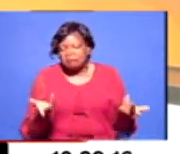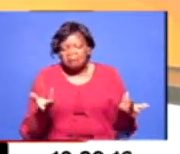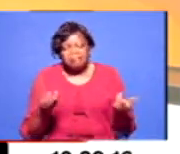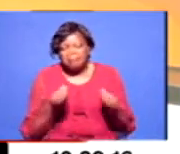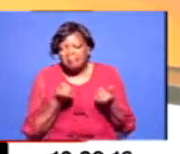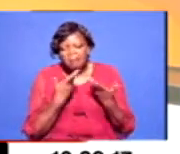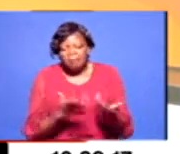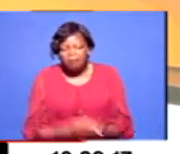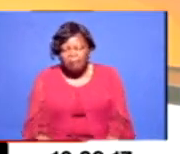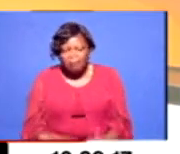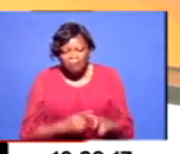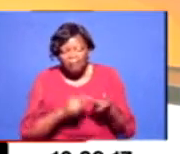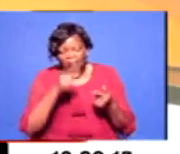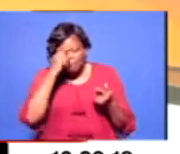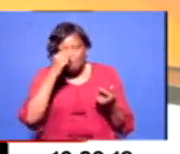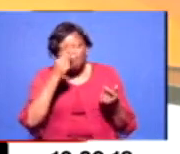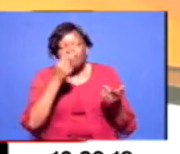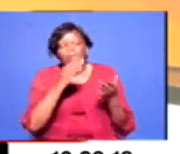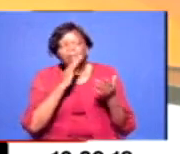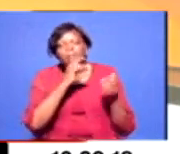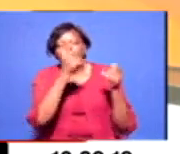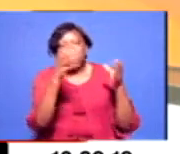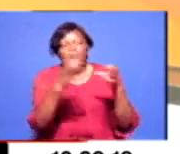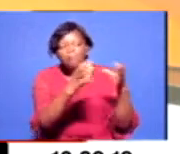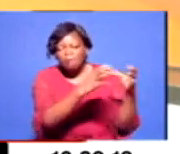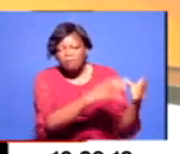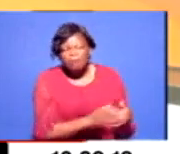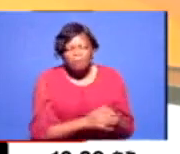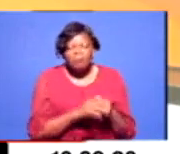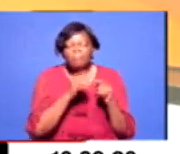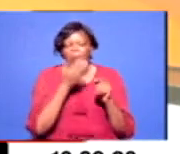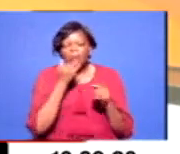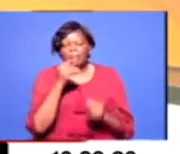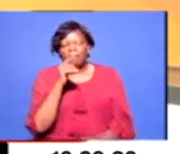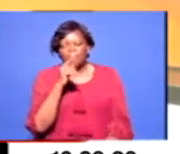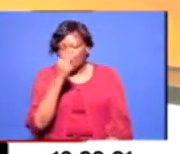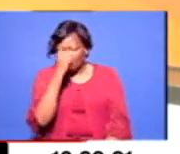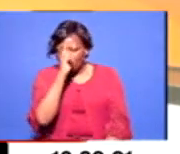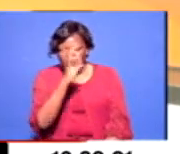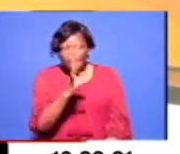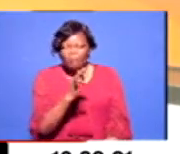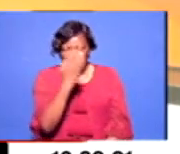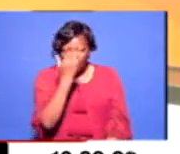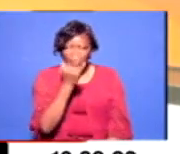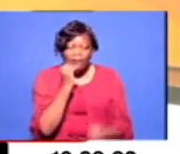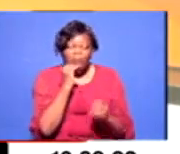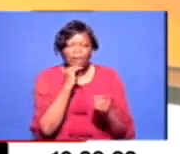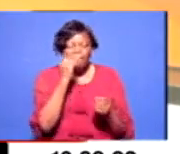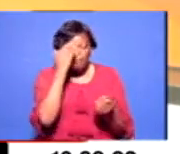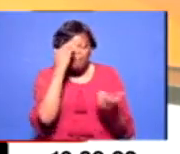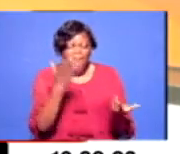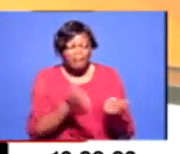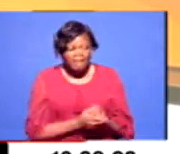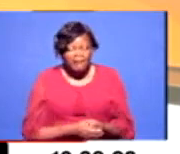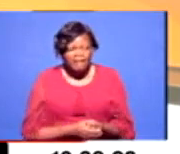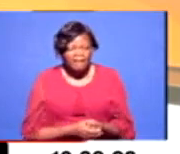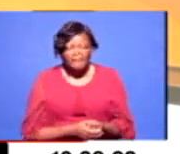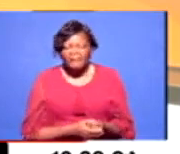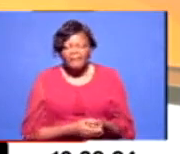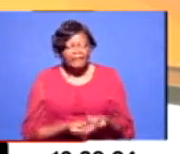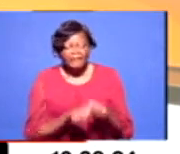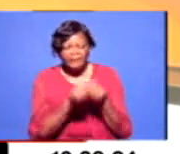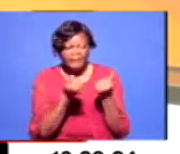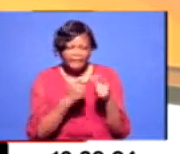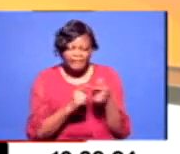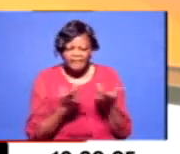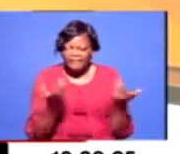And the government perhaps and other agencies should be a little bit keener on this, because if you don't know how to report, indeed, the Kenya Police